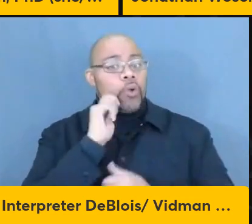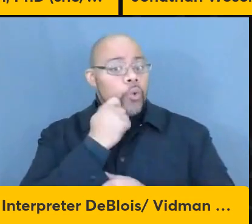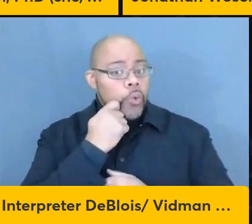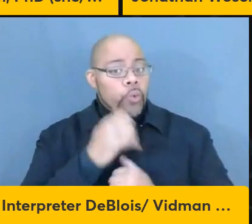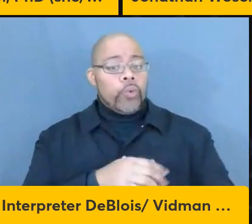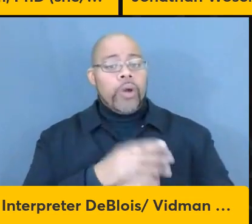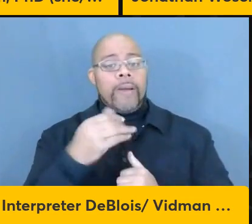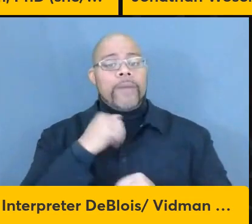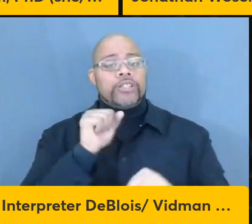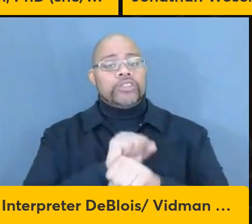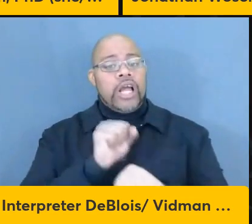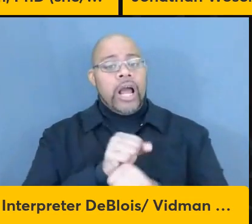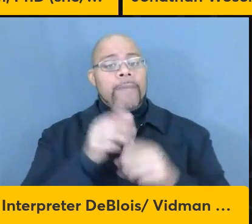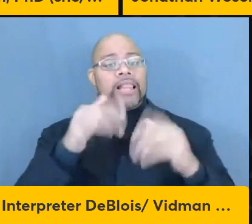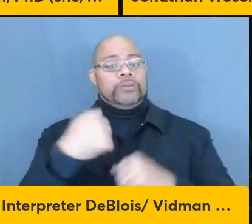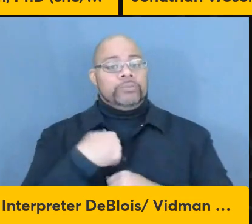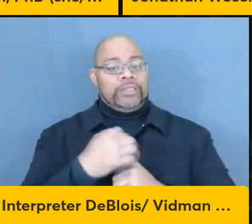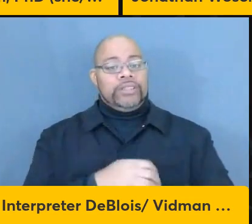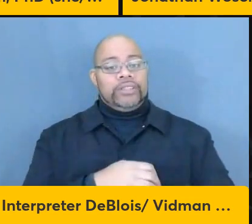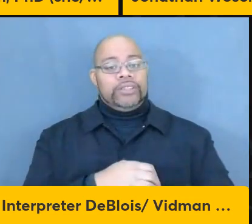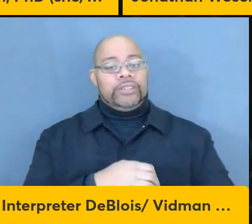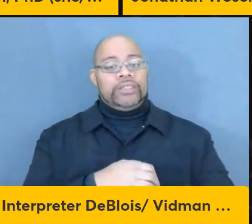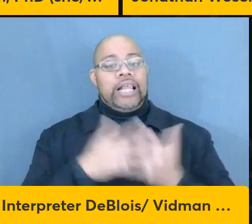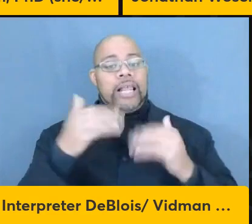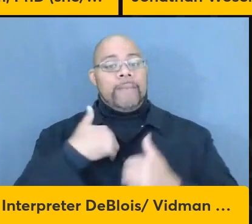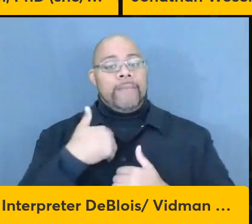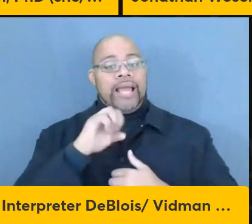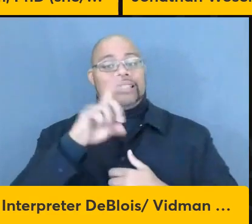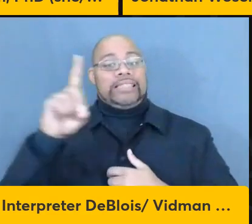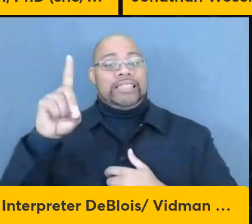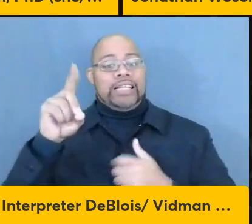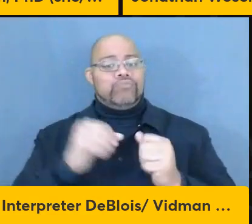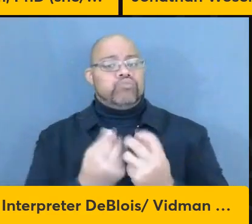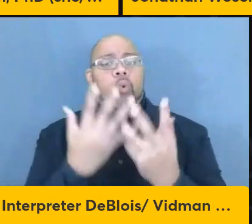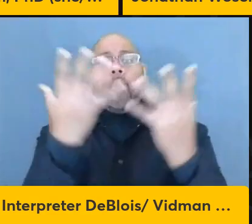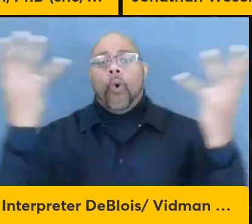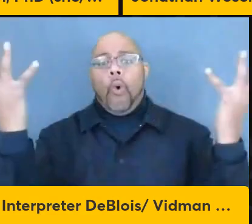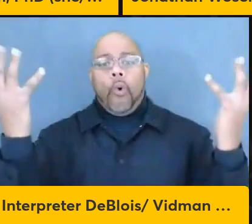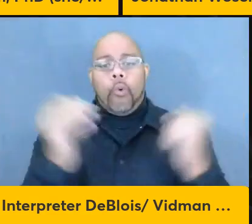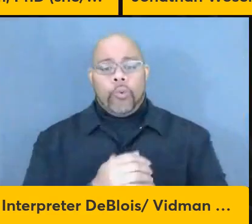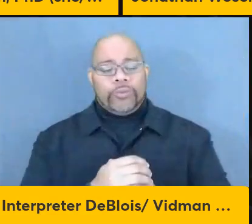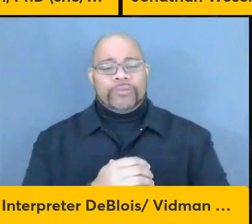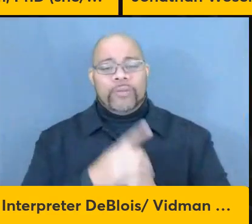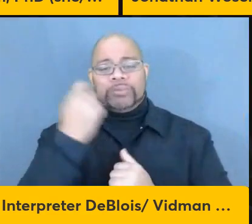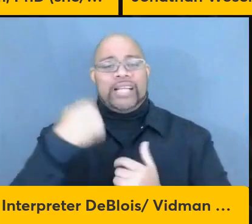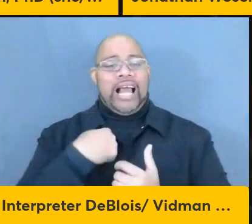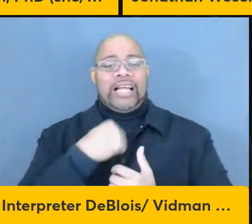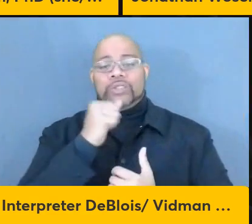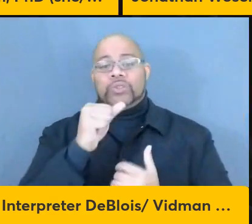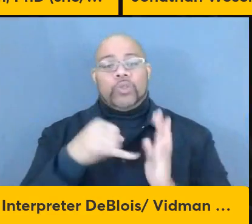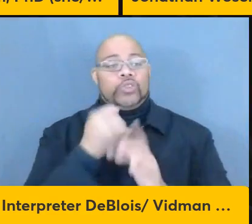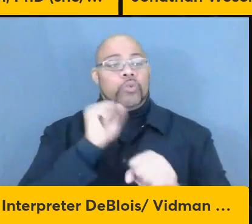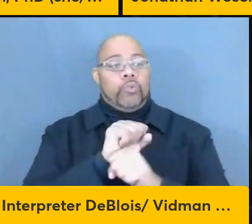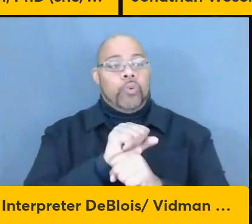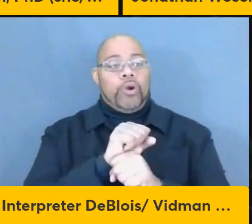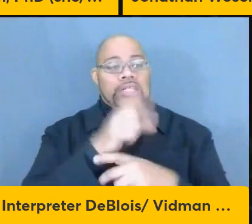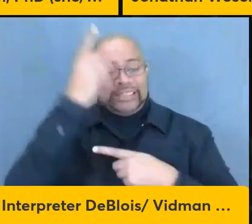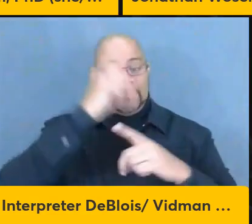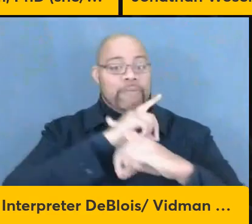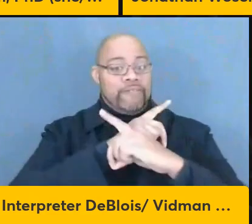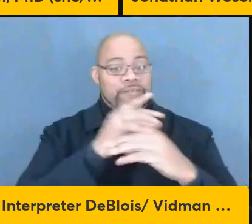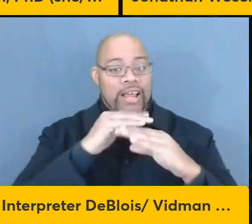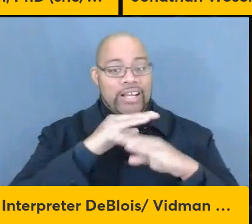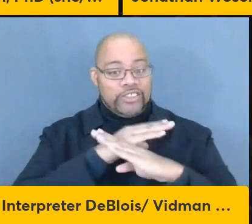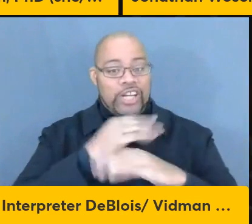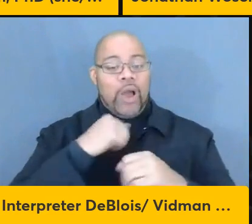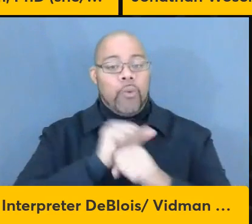And my job allows me to let my ADD flourish, because I don't just work in immunology. I